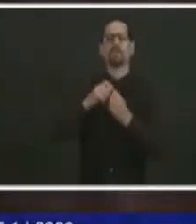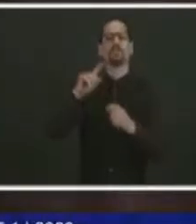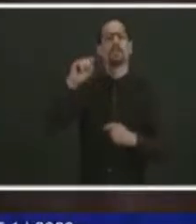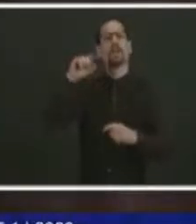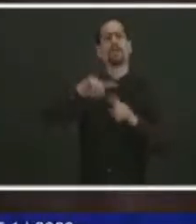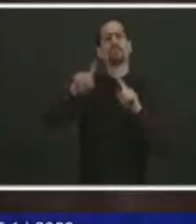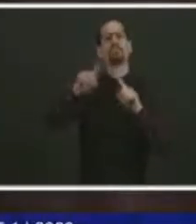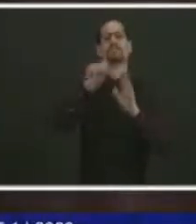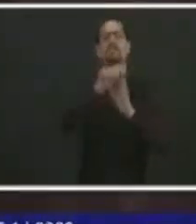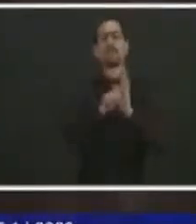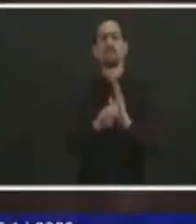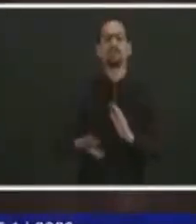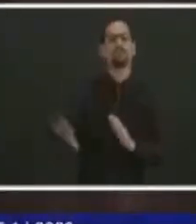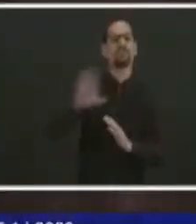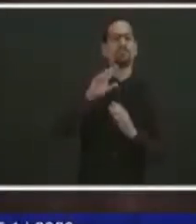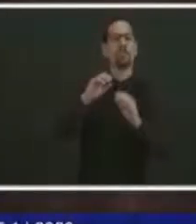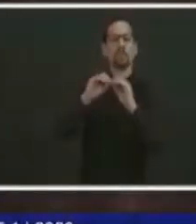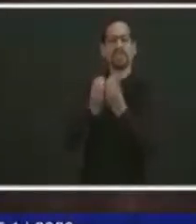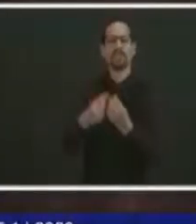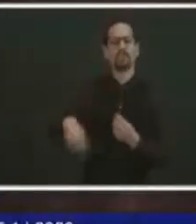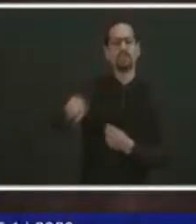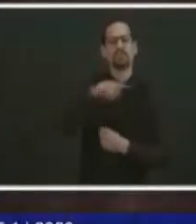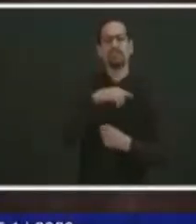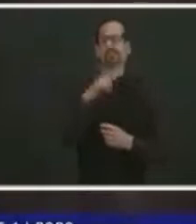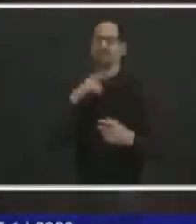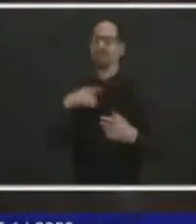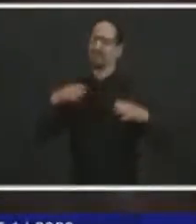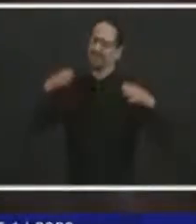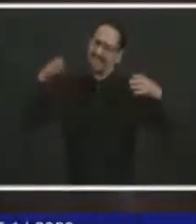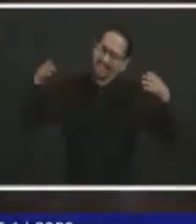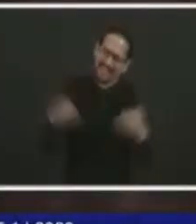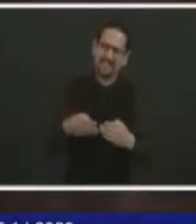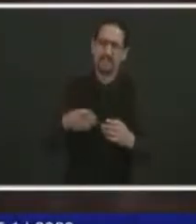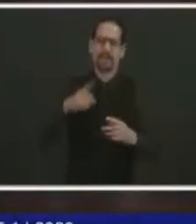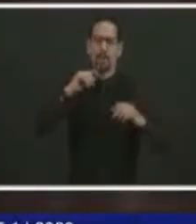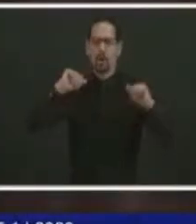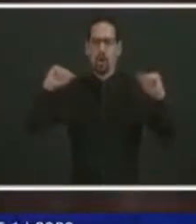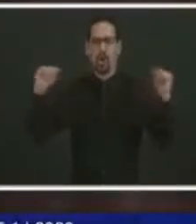focus across the entire administration.